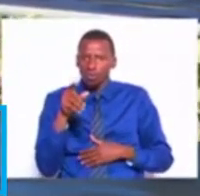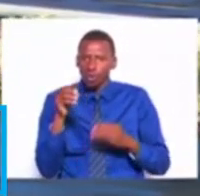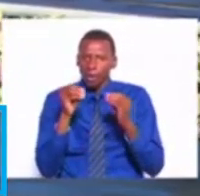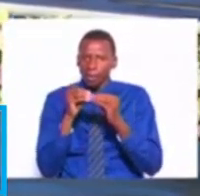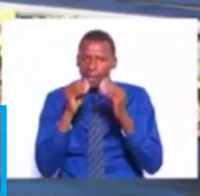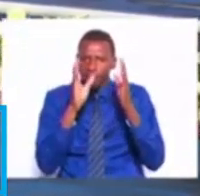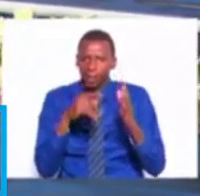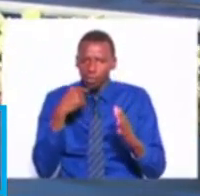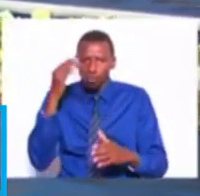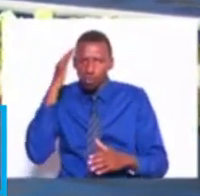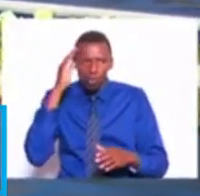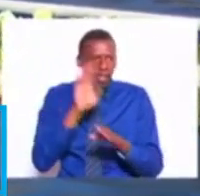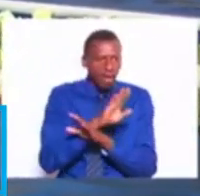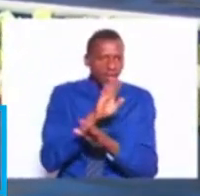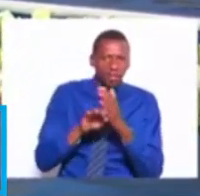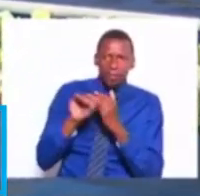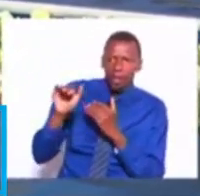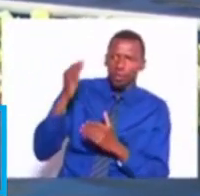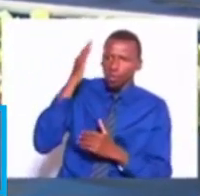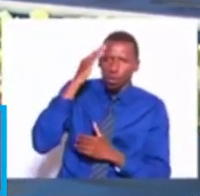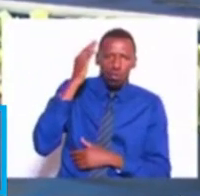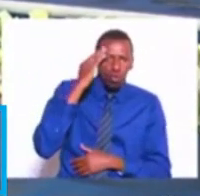knows everything?